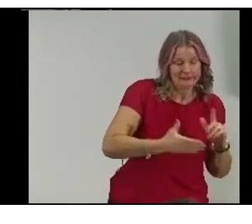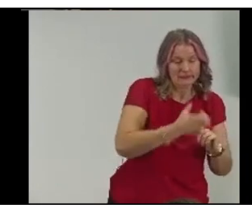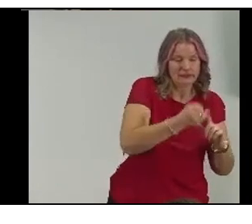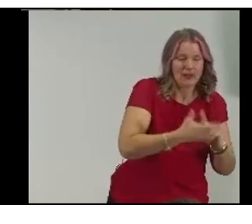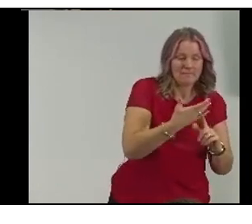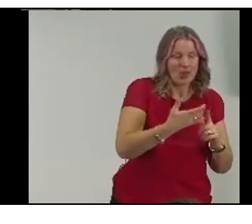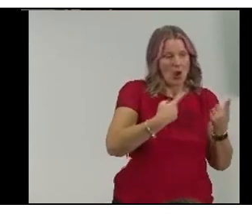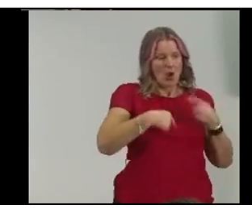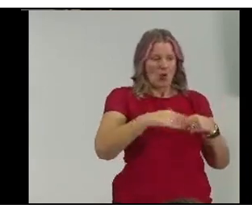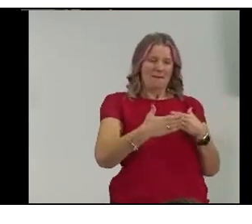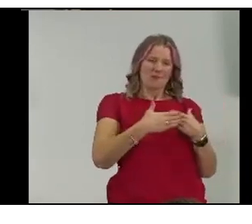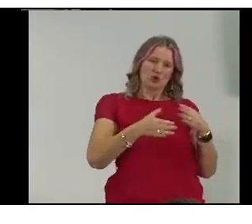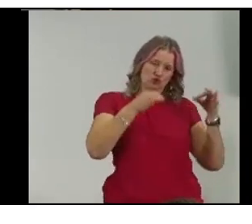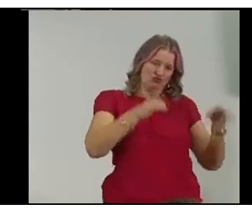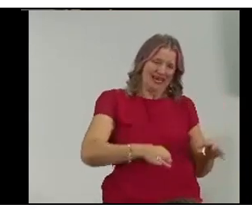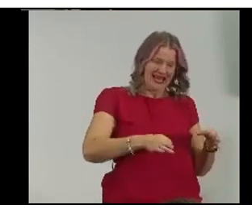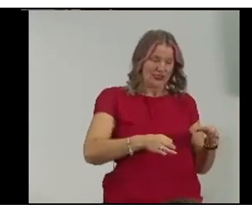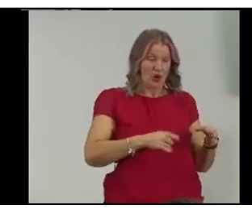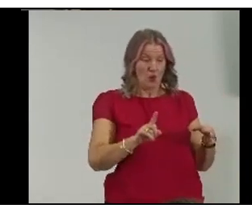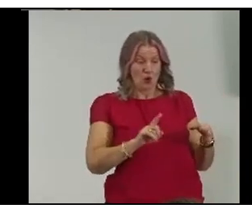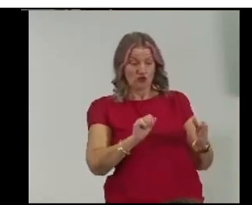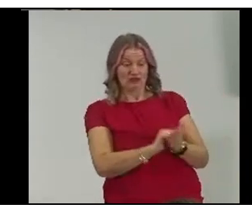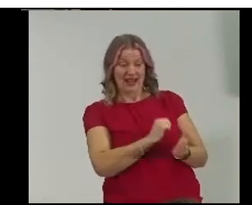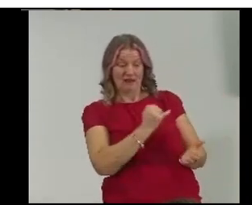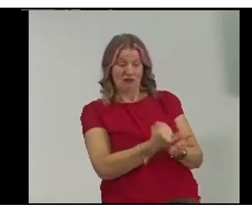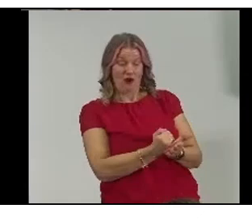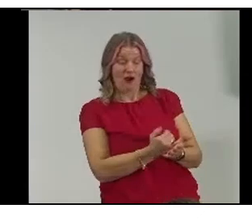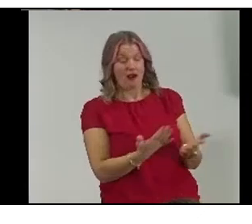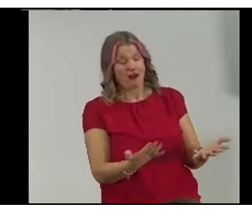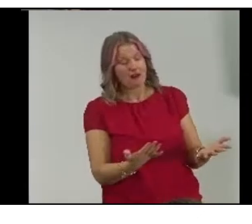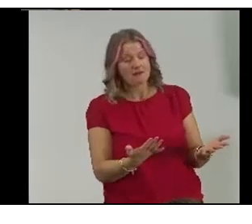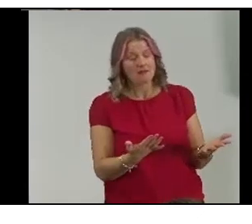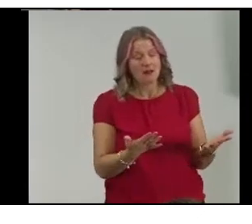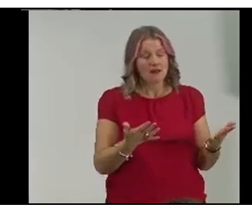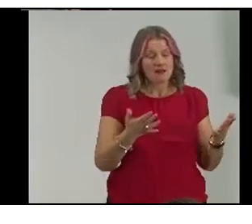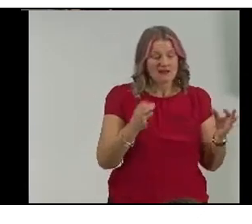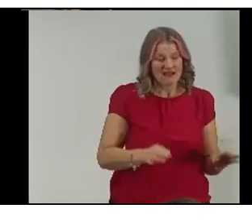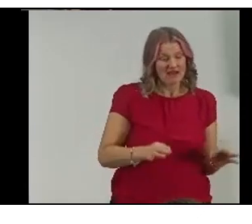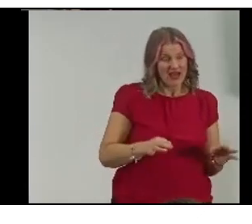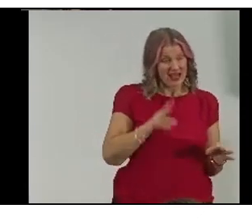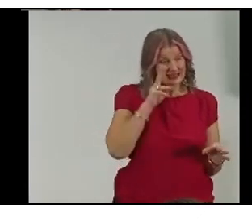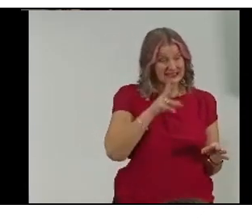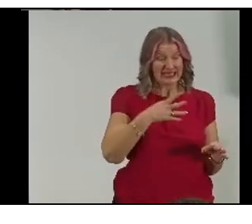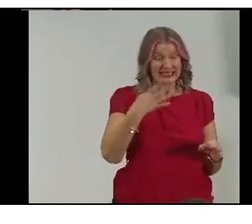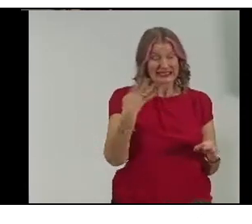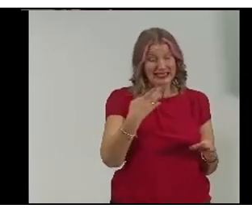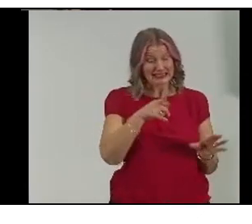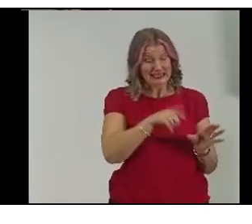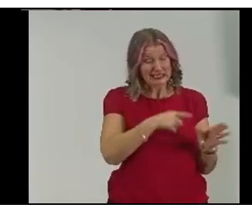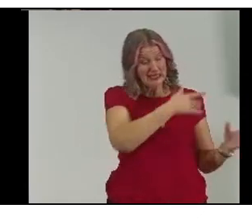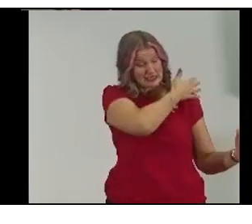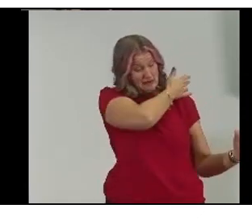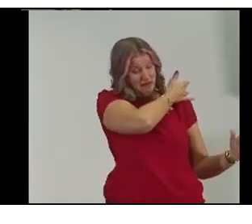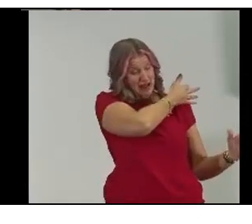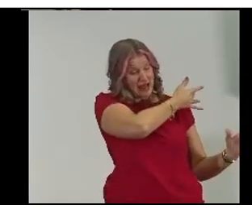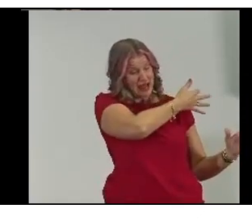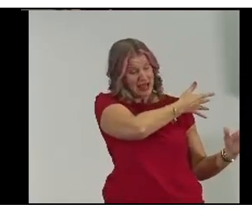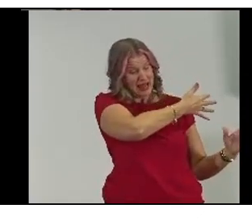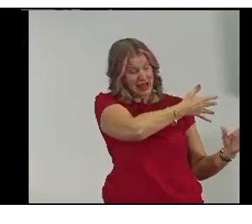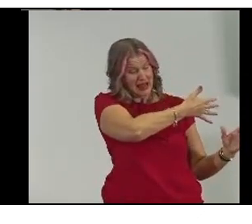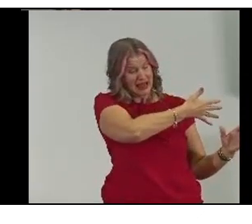strict on what is right and wrong, right? But yeah, it's definitely, I see 19 years of being in this world, I would say there